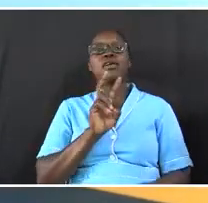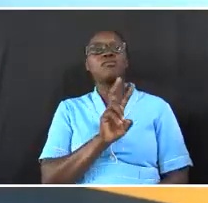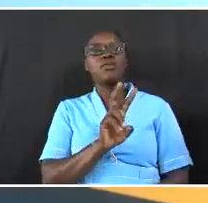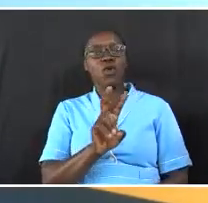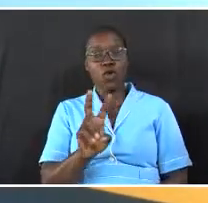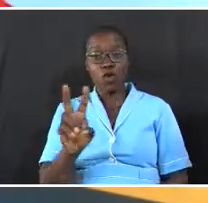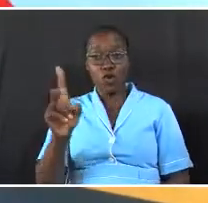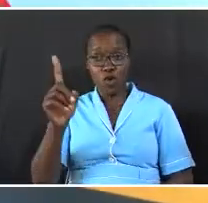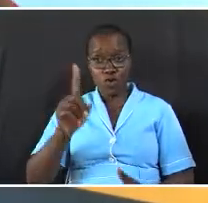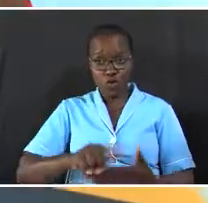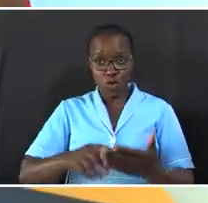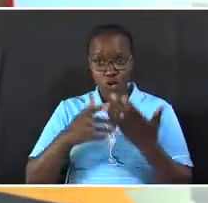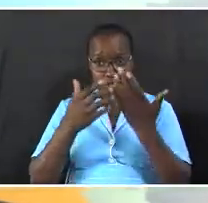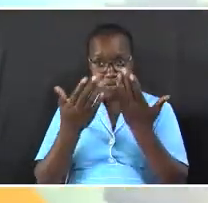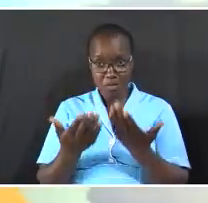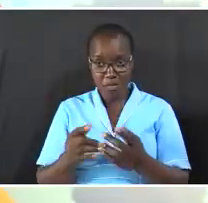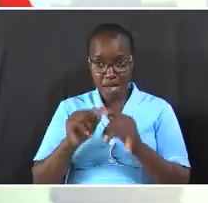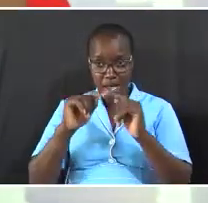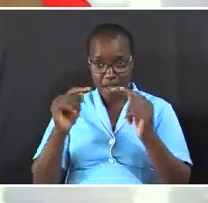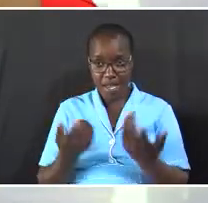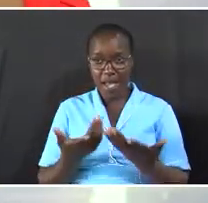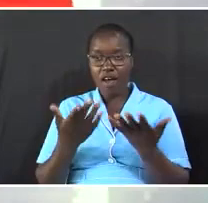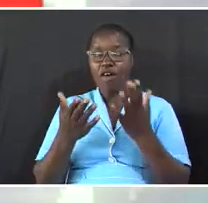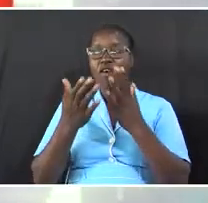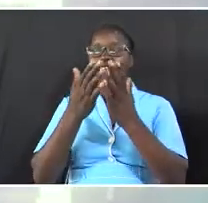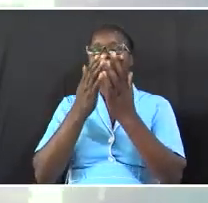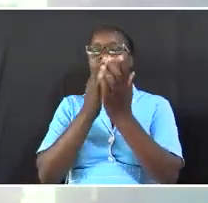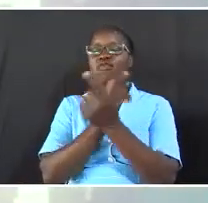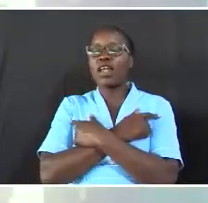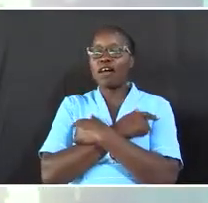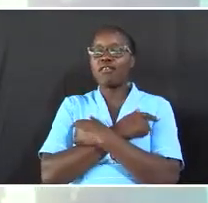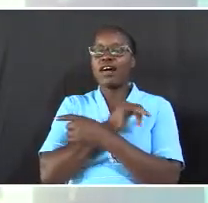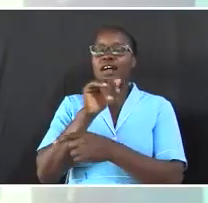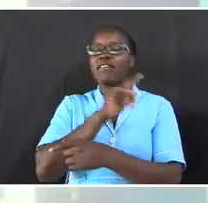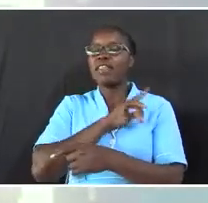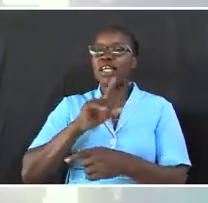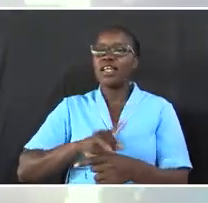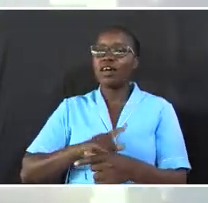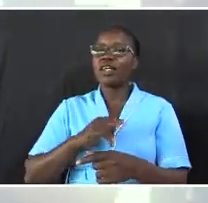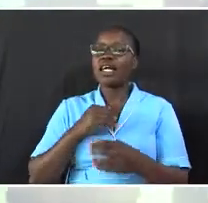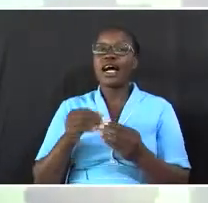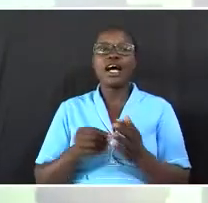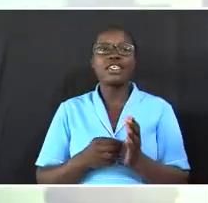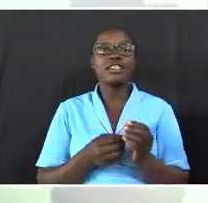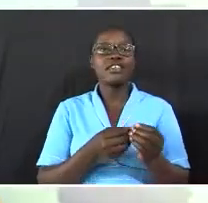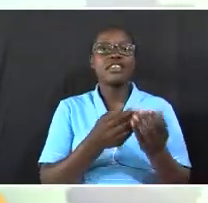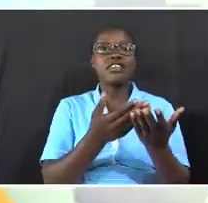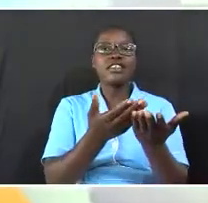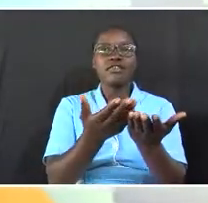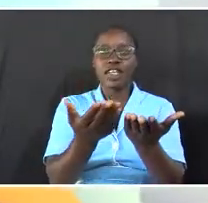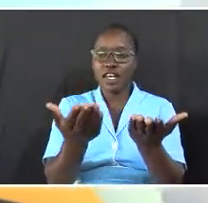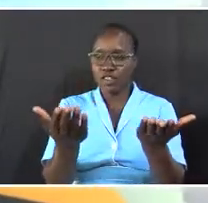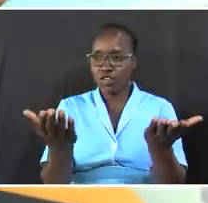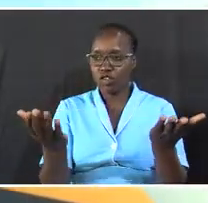behold what manner of love the Lord has done what? Has given unto us.